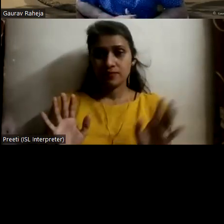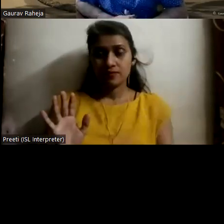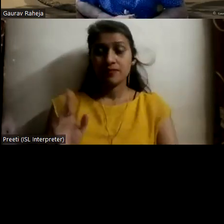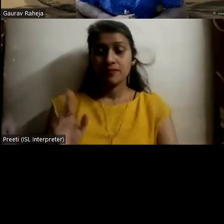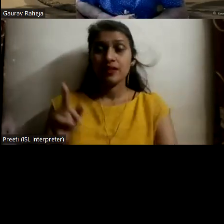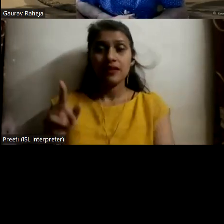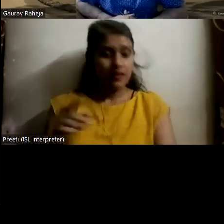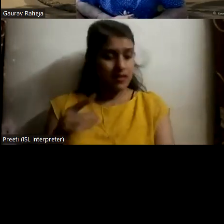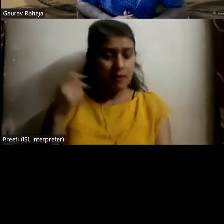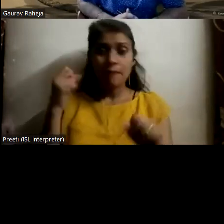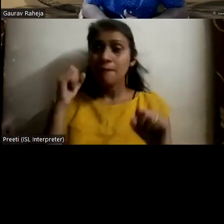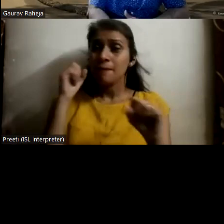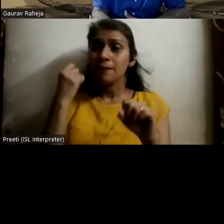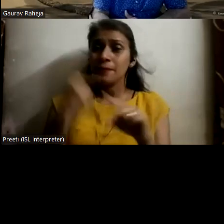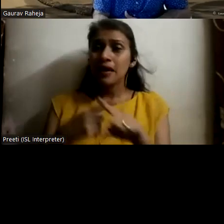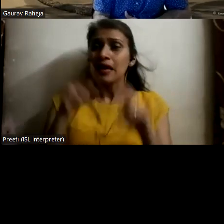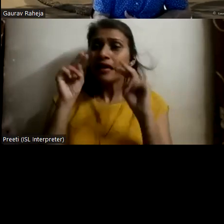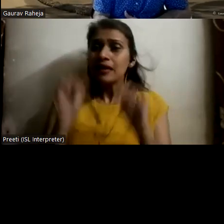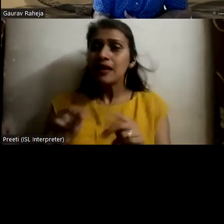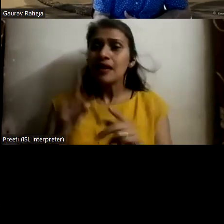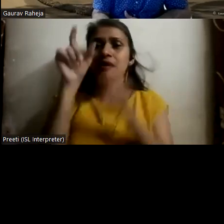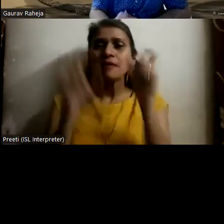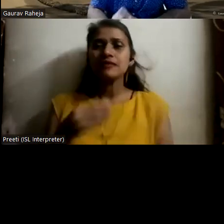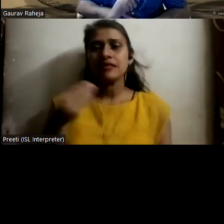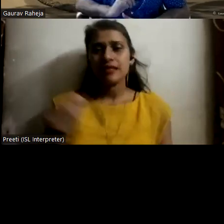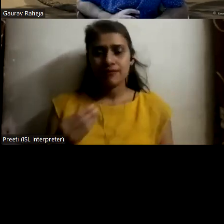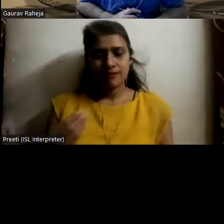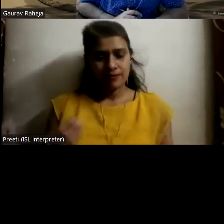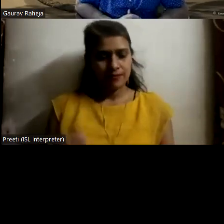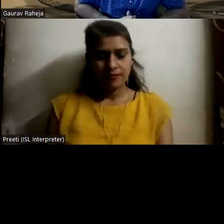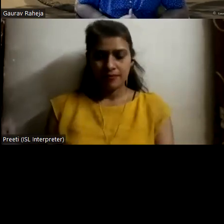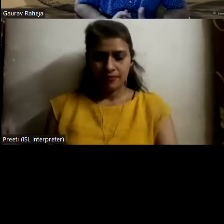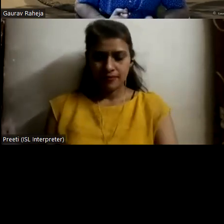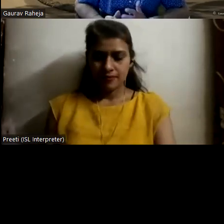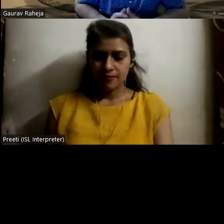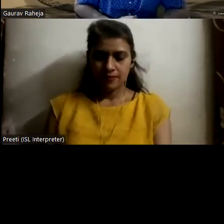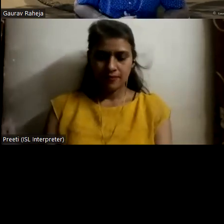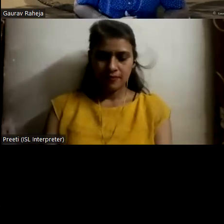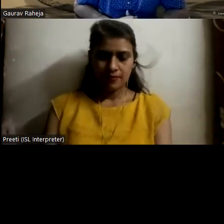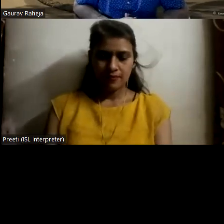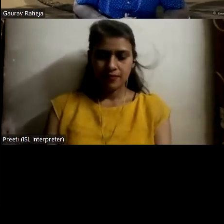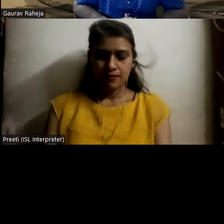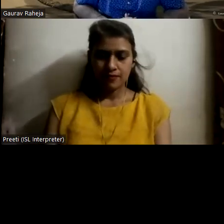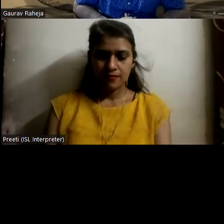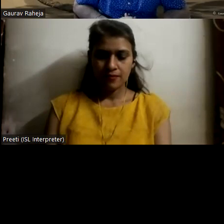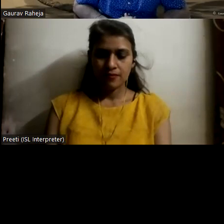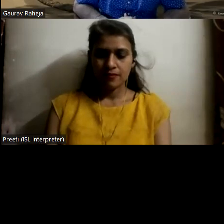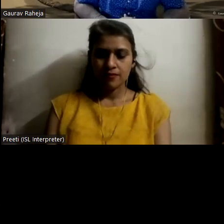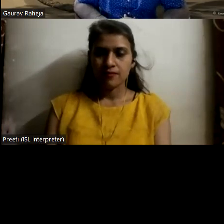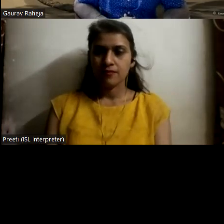believe we must avoid the idea of versus for the time being. We can reflect on it later as